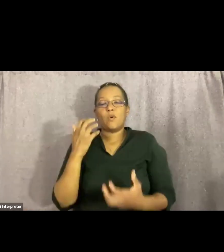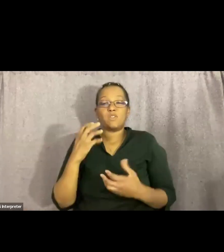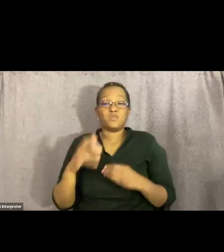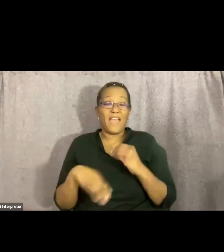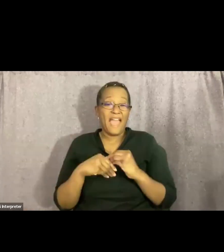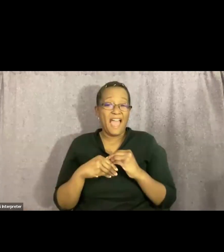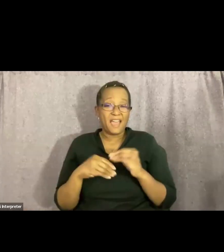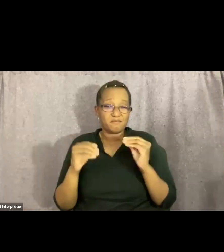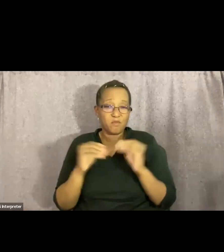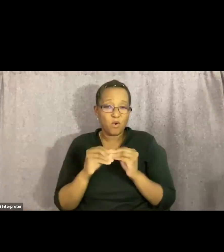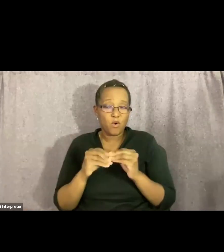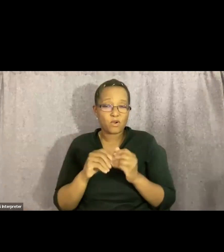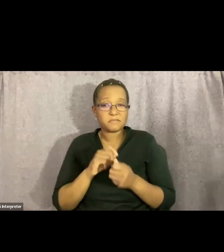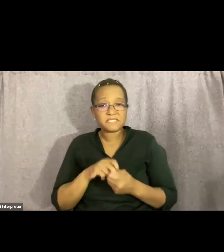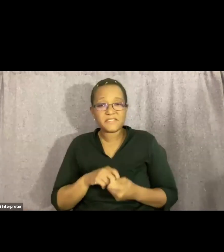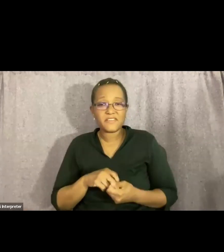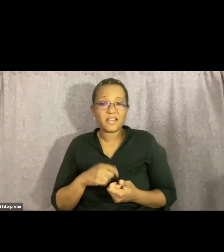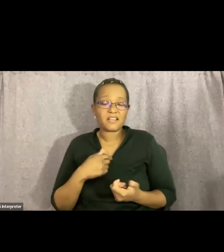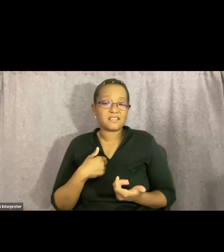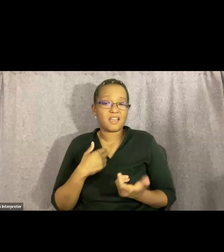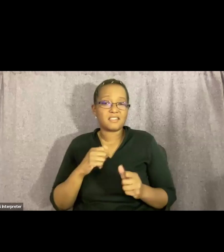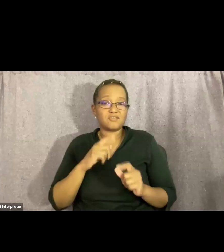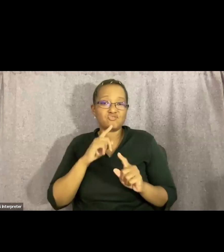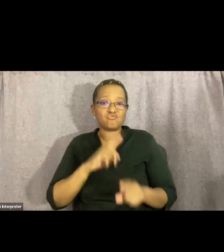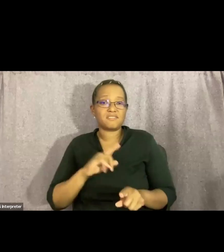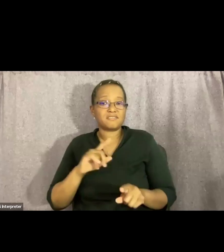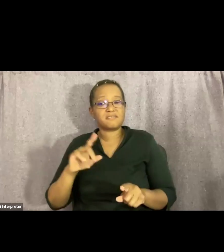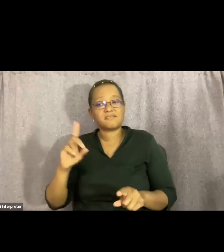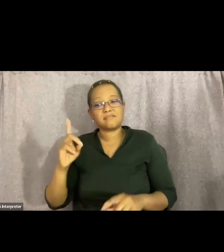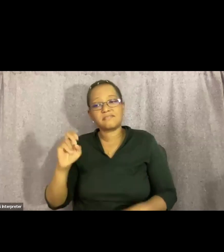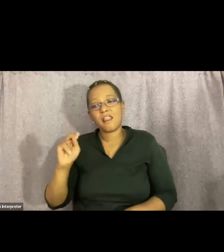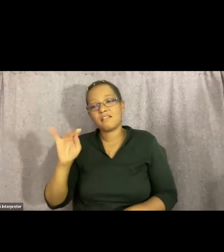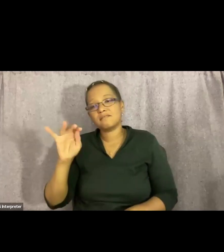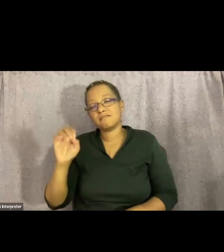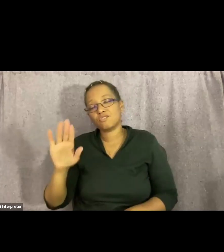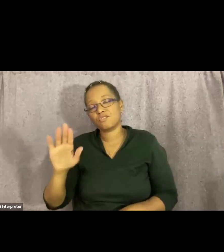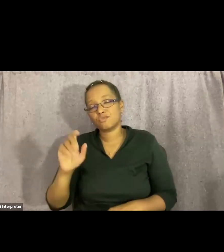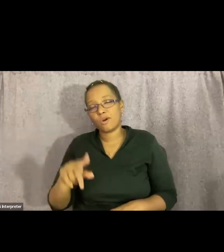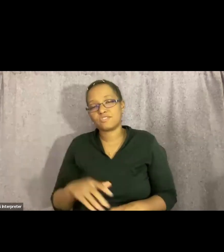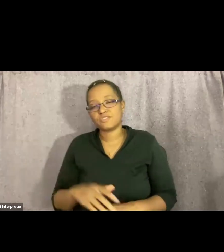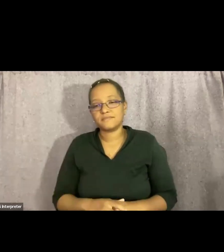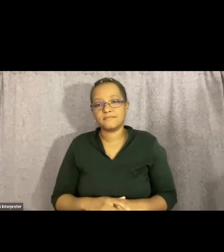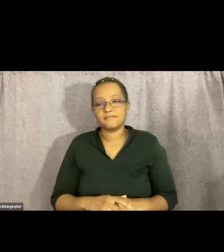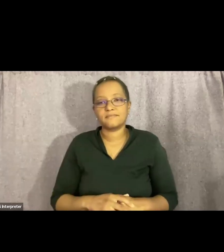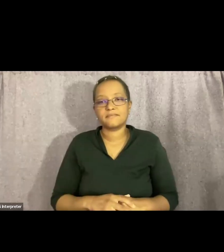have the whole other panel conversations around that topic itself.